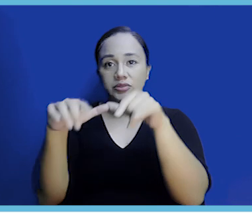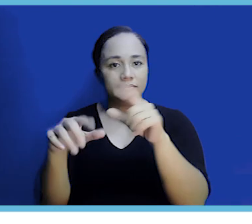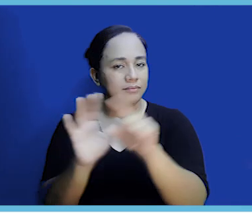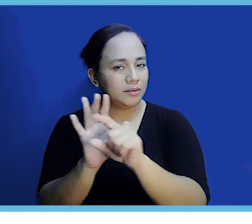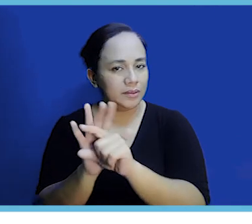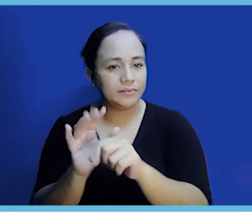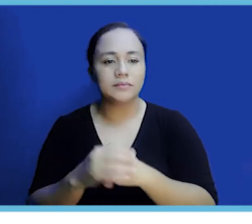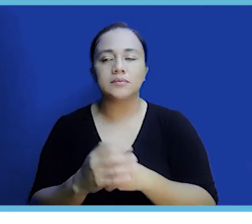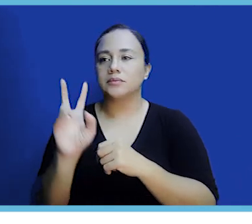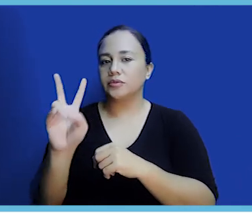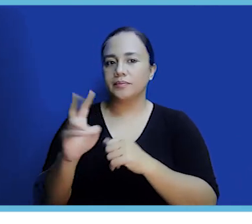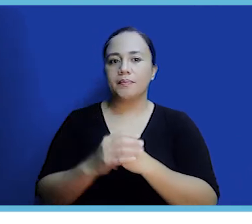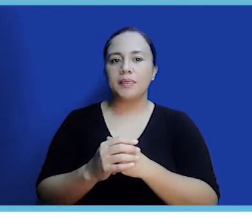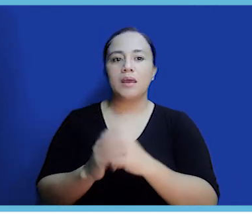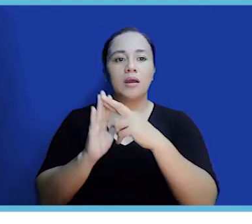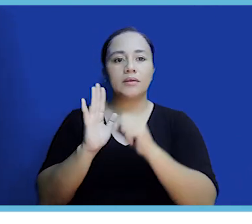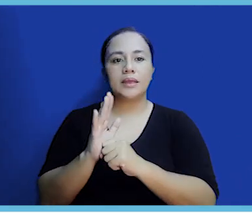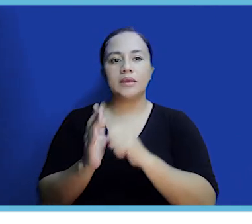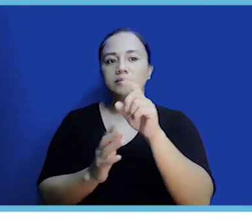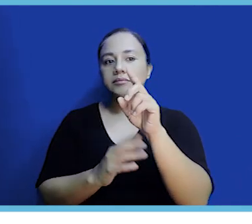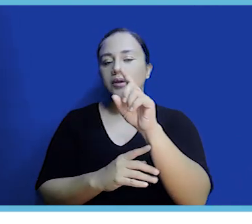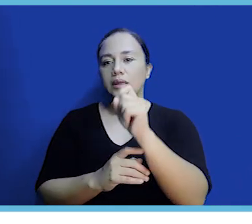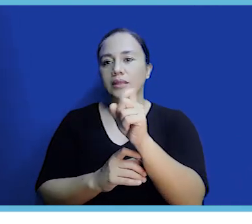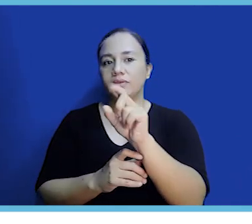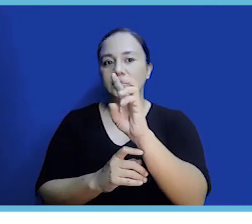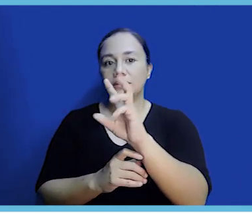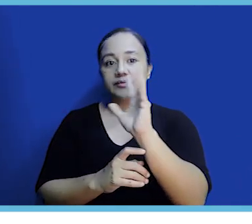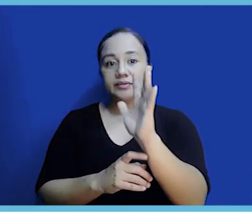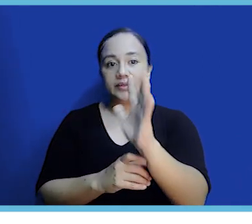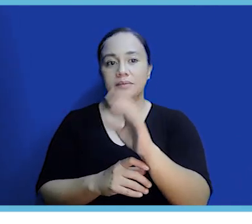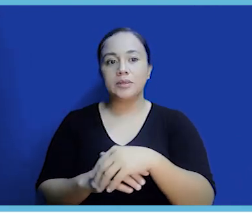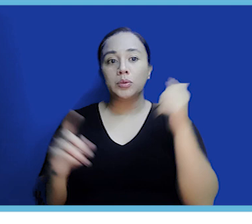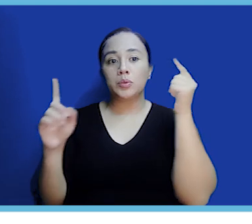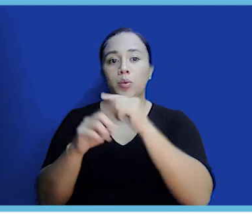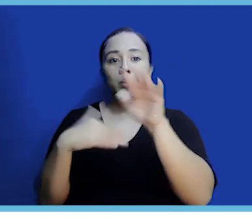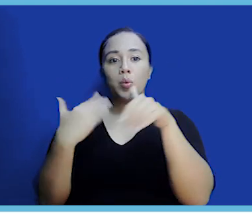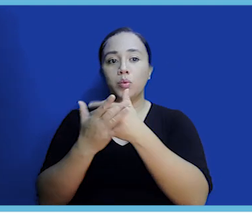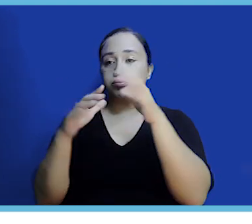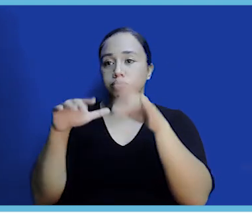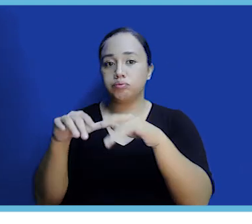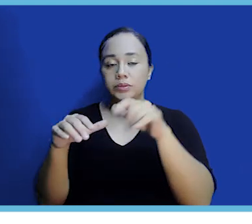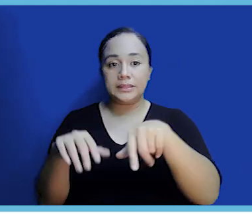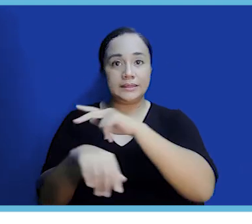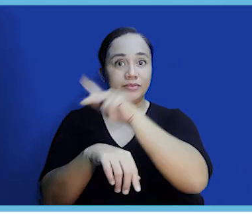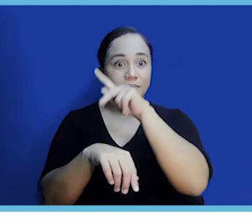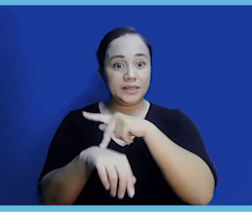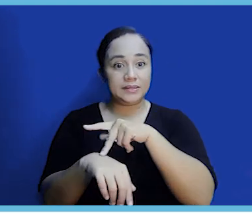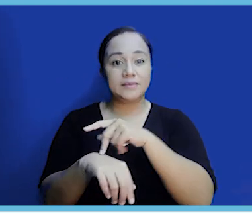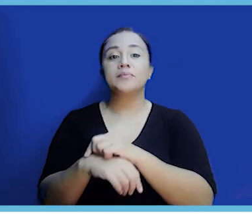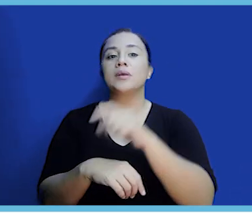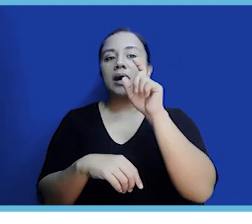persons with disabilities. 2. Republic Act 11650 aims that all learners